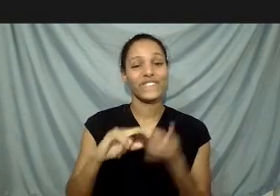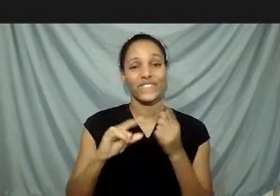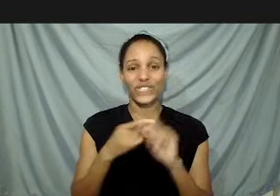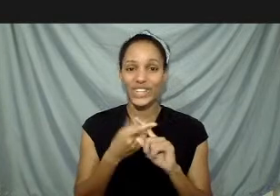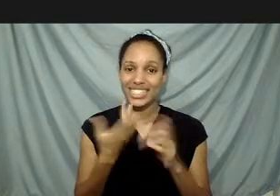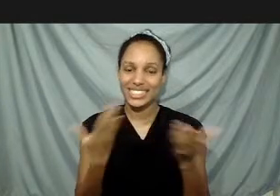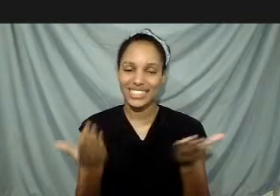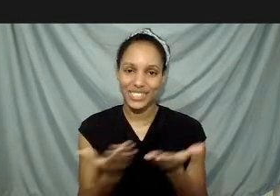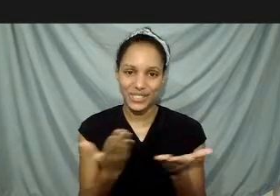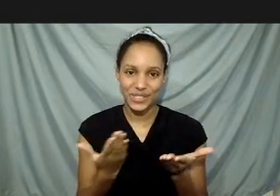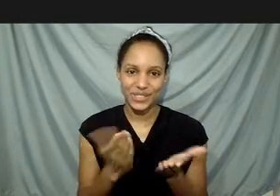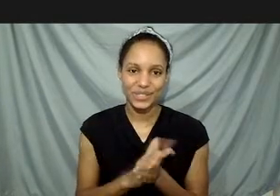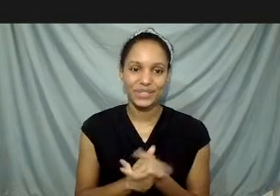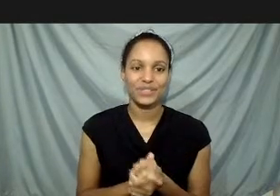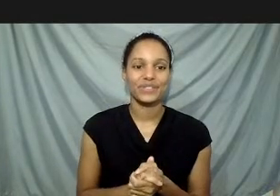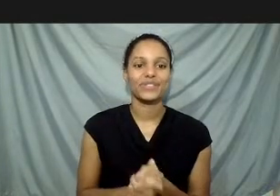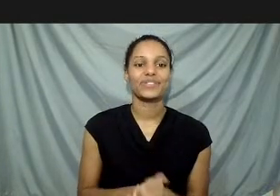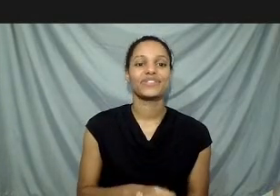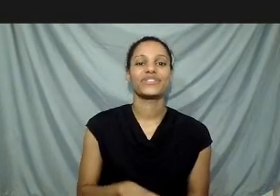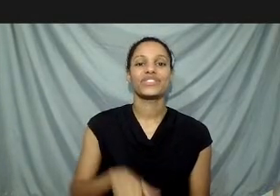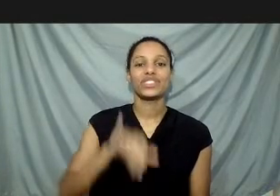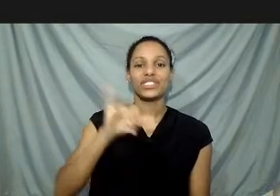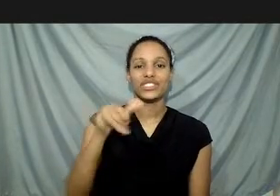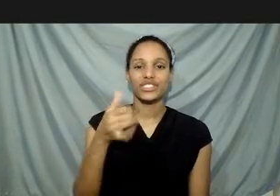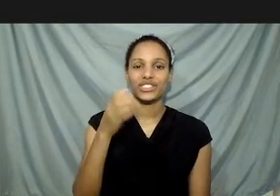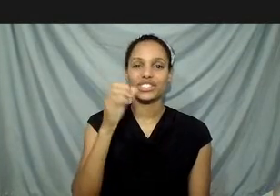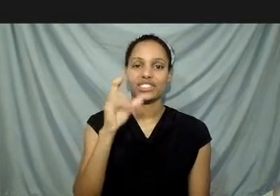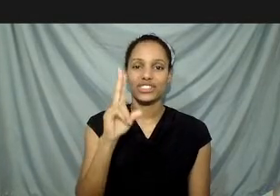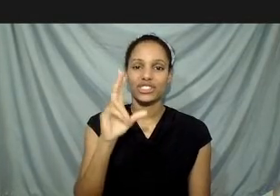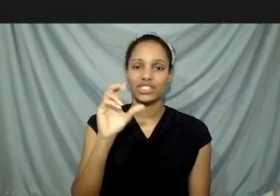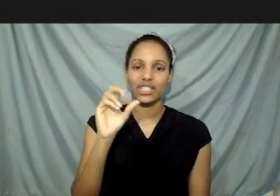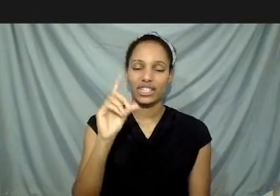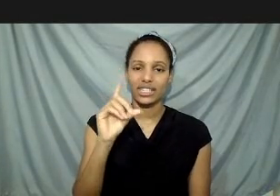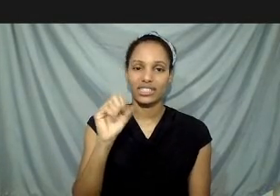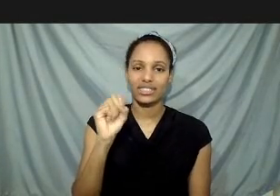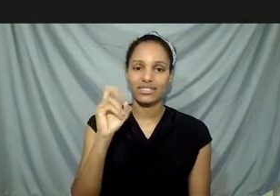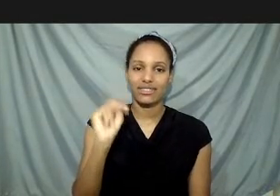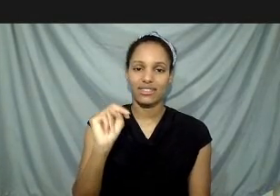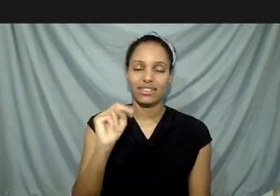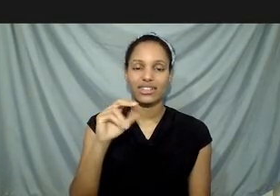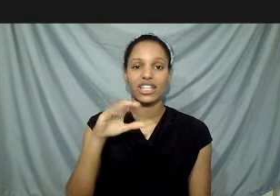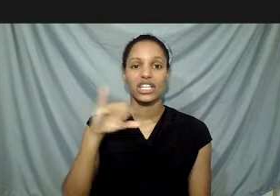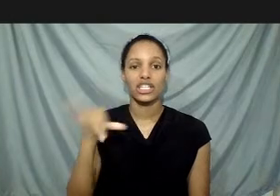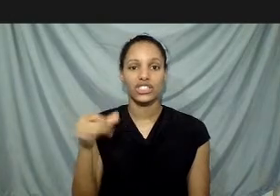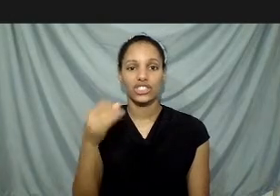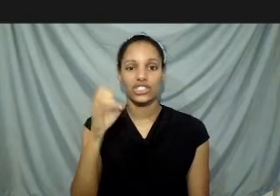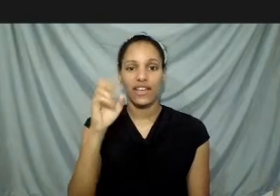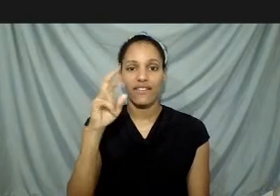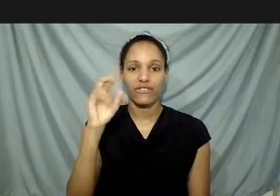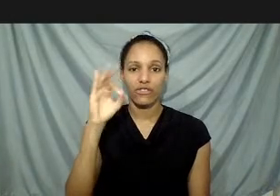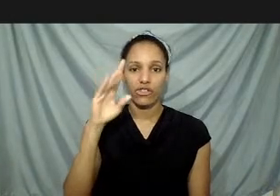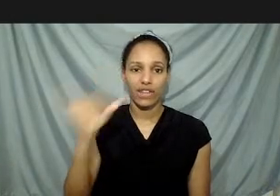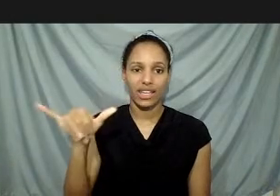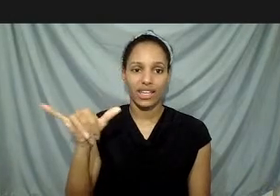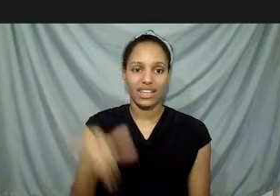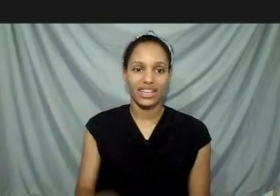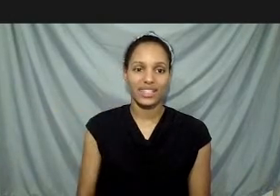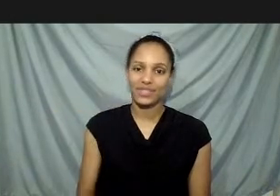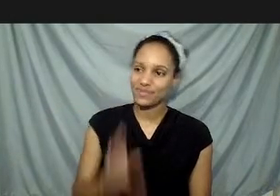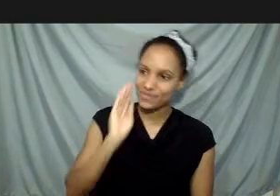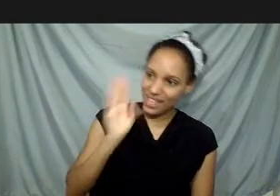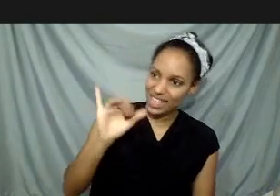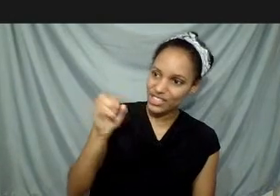here. Shannon Judson is here. Yay, Shannon. Jeffrey Hitchens is here. Hey,